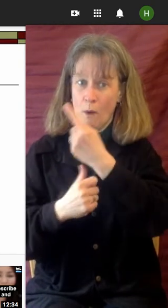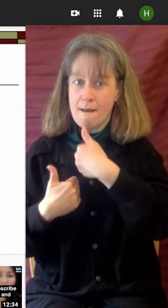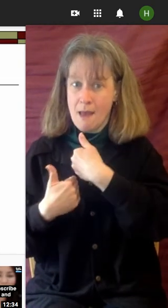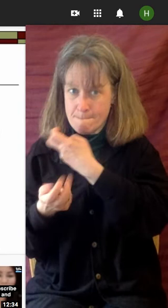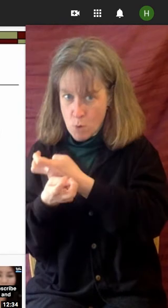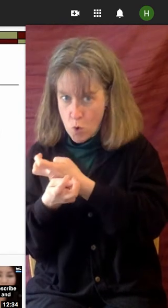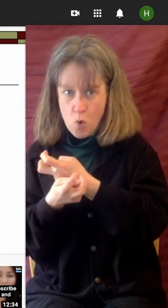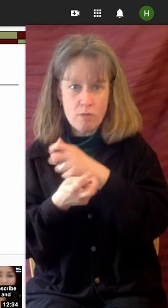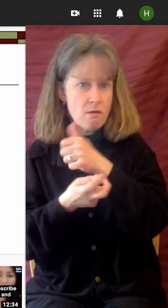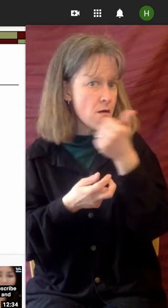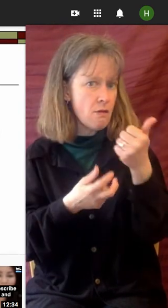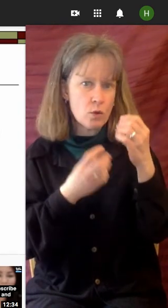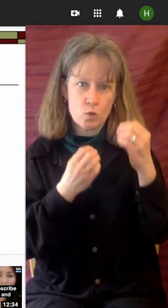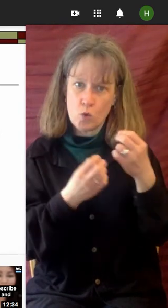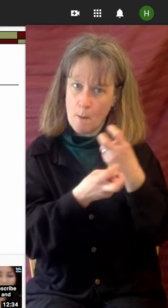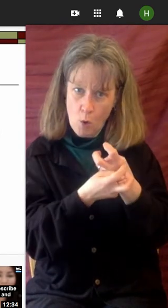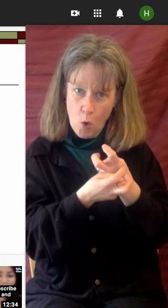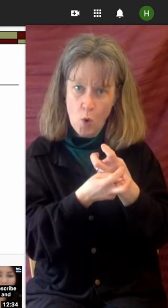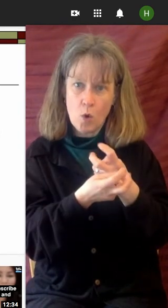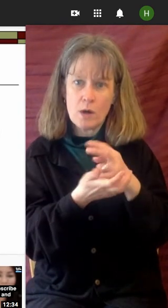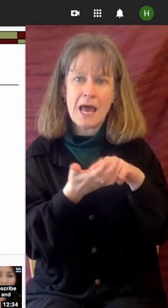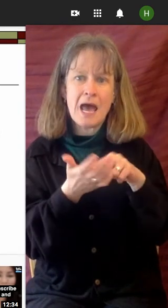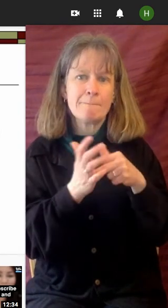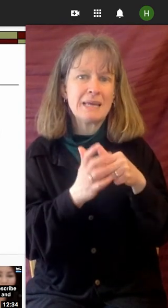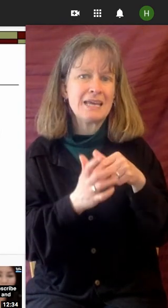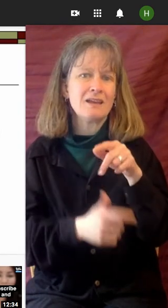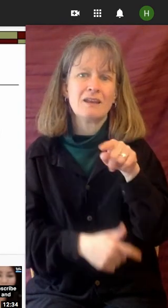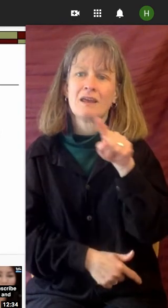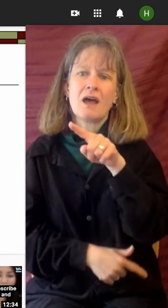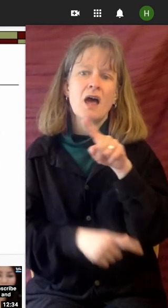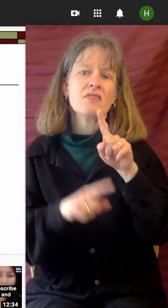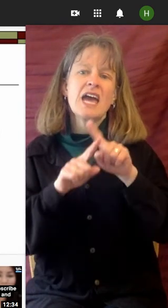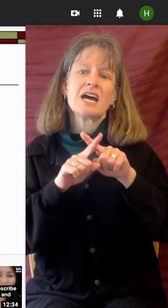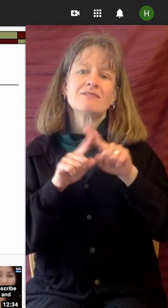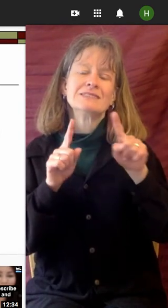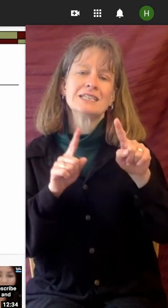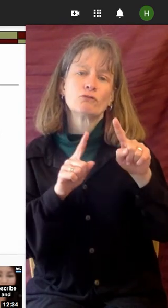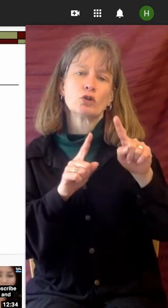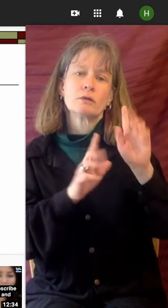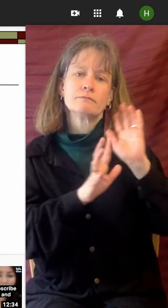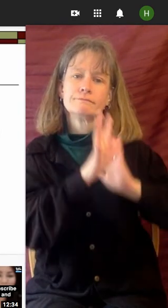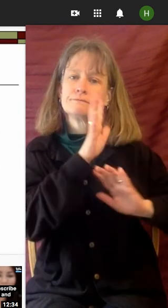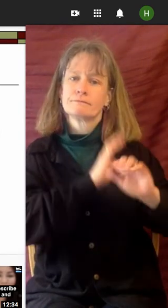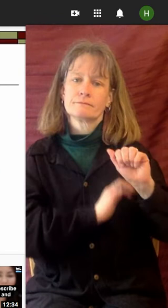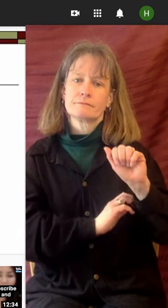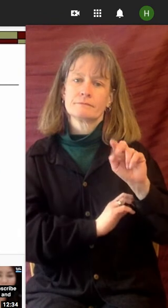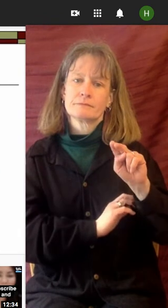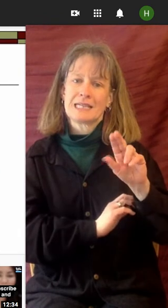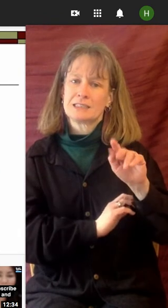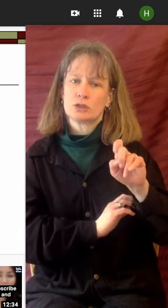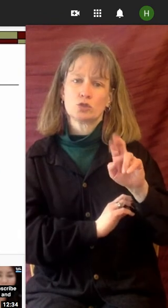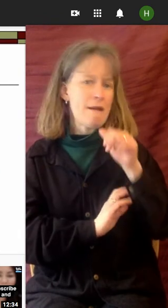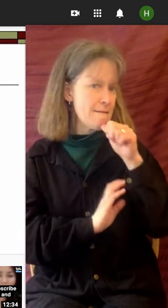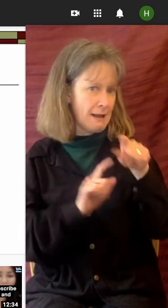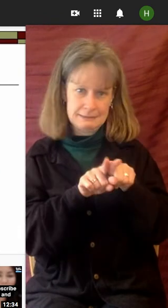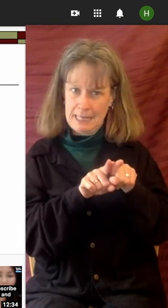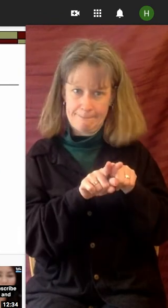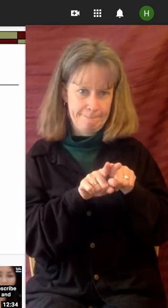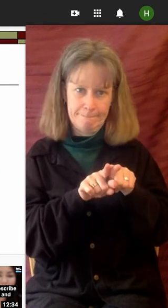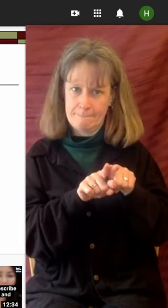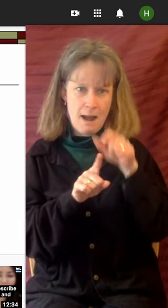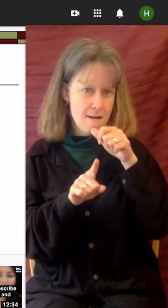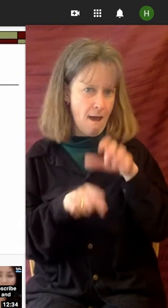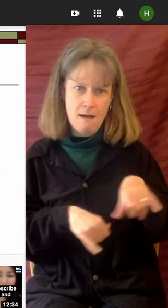ancestors. Okay, so I just moved this down so you could see that word origin. Not similar in origin. So they did not come up from